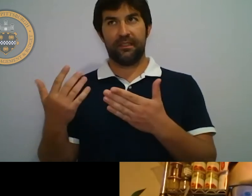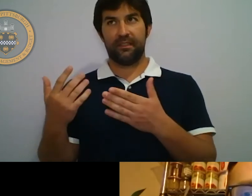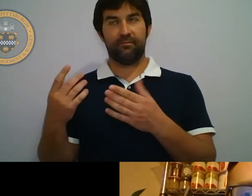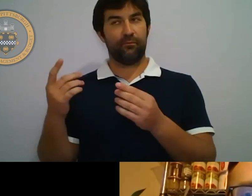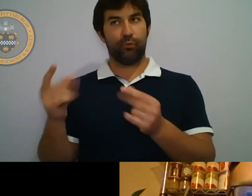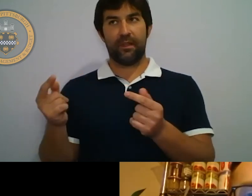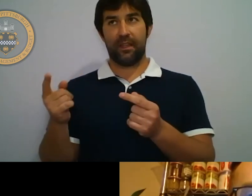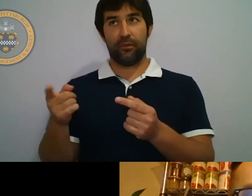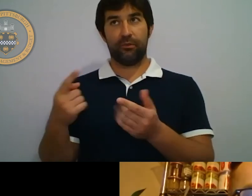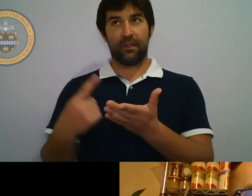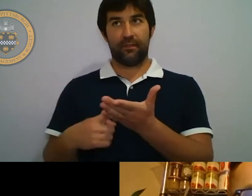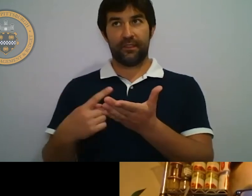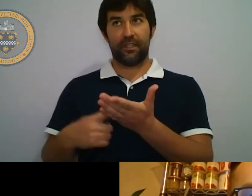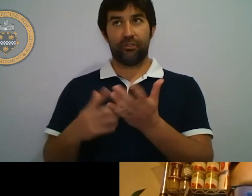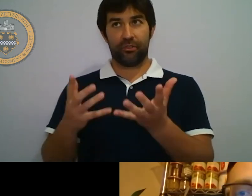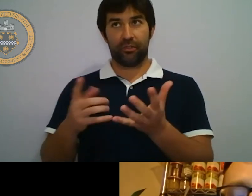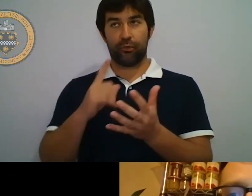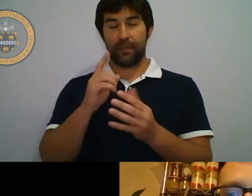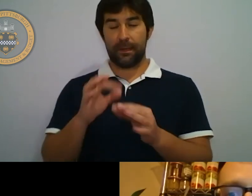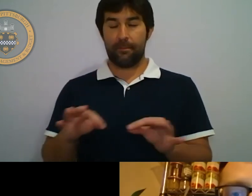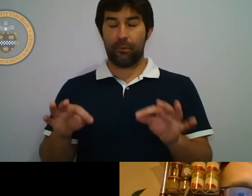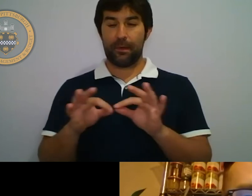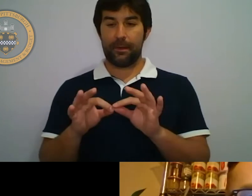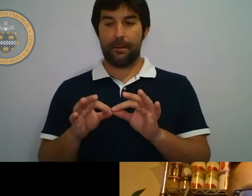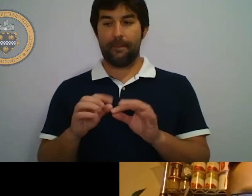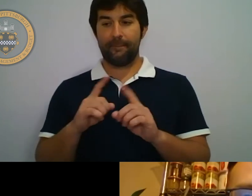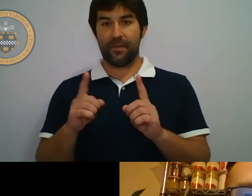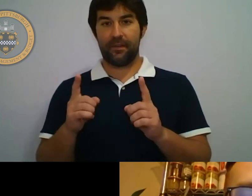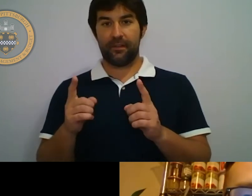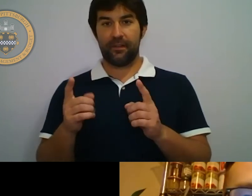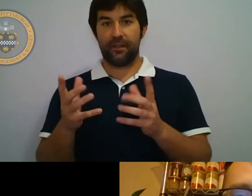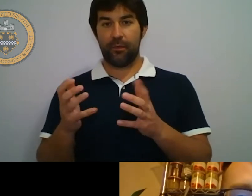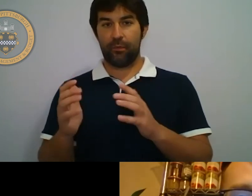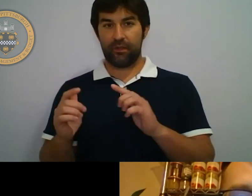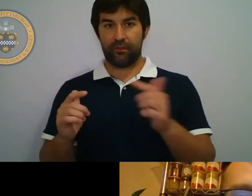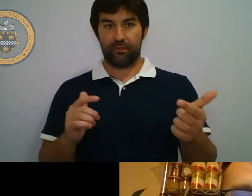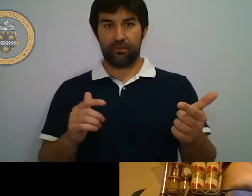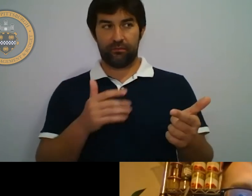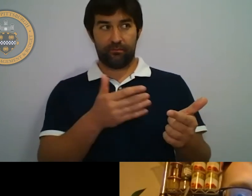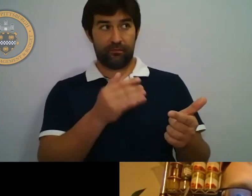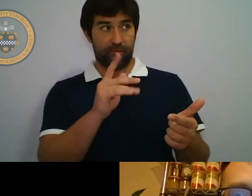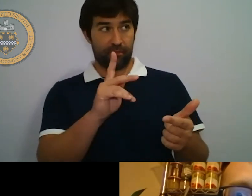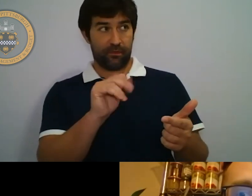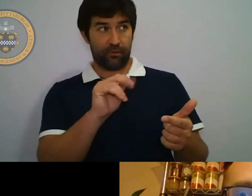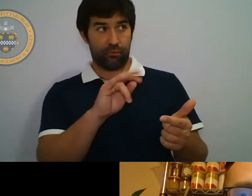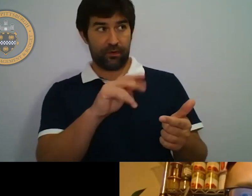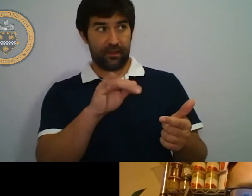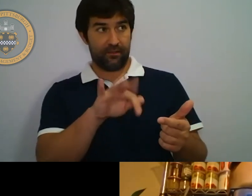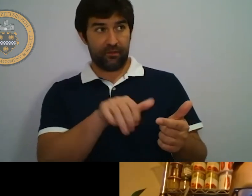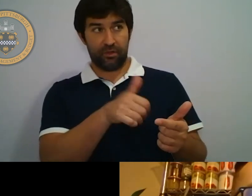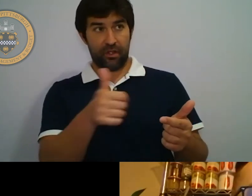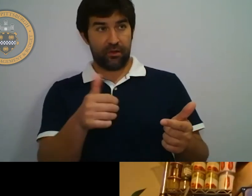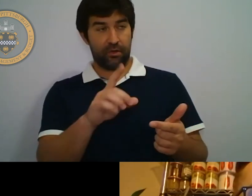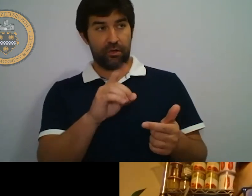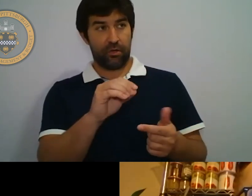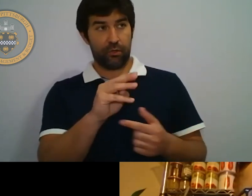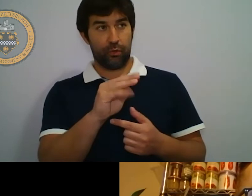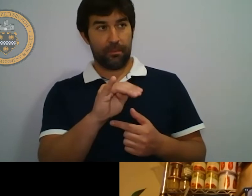we received, and then also gives kind of the score for that proposal, sorry. So these are kind of the top